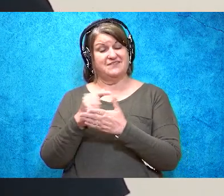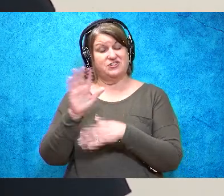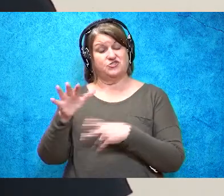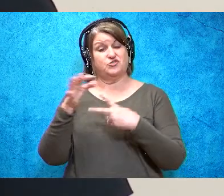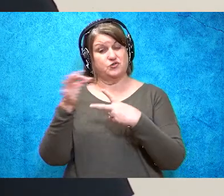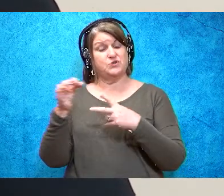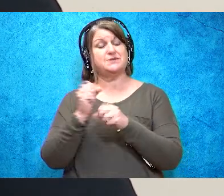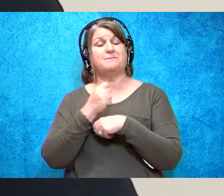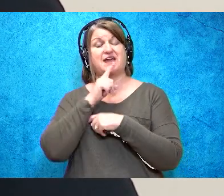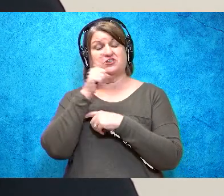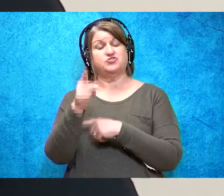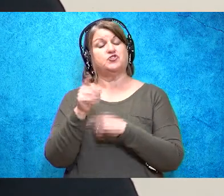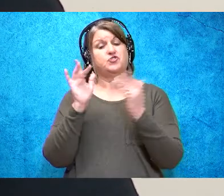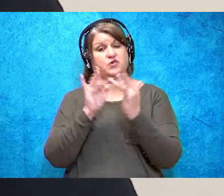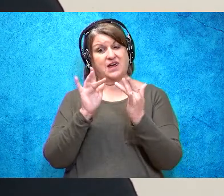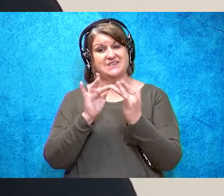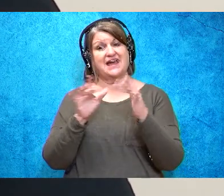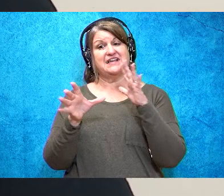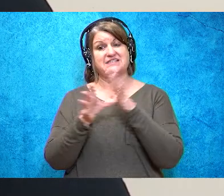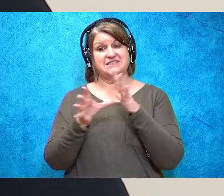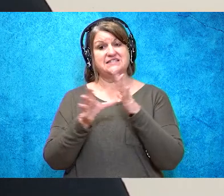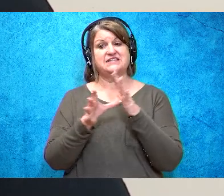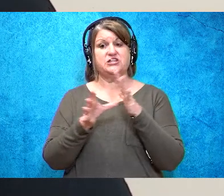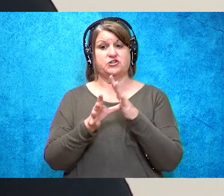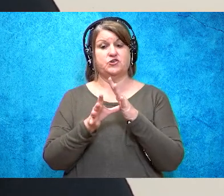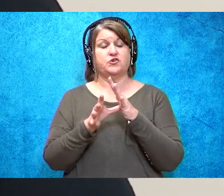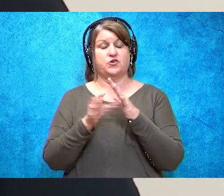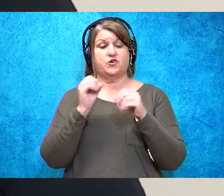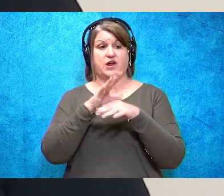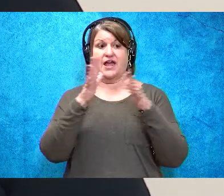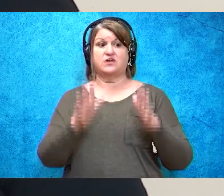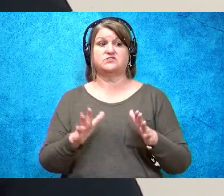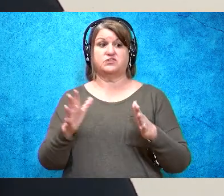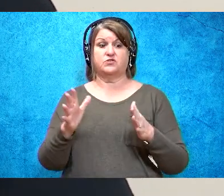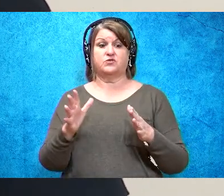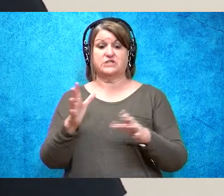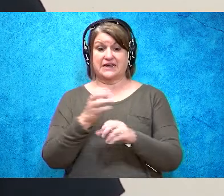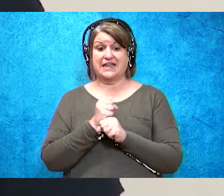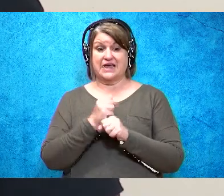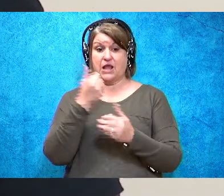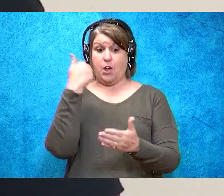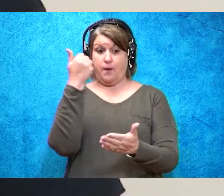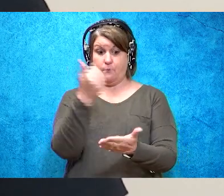counselor to gain approval for this option.